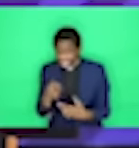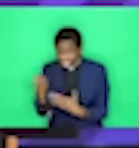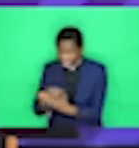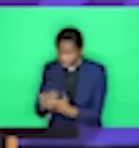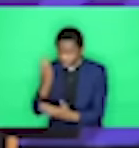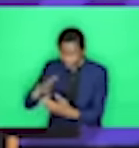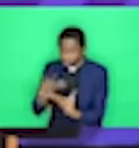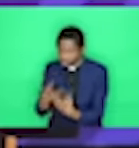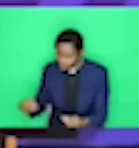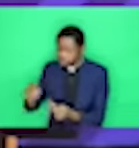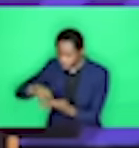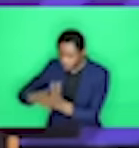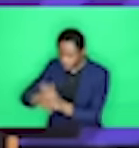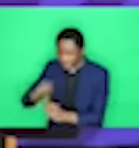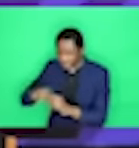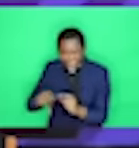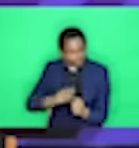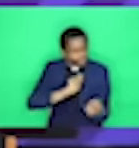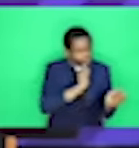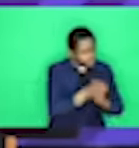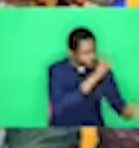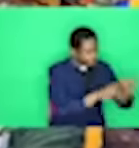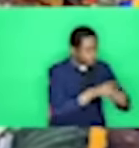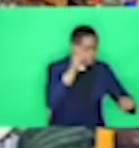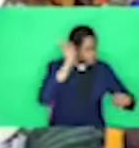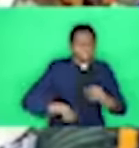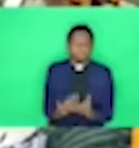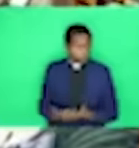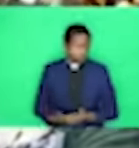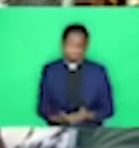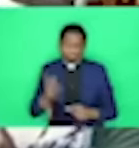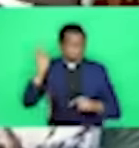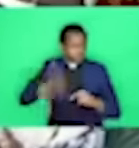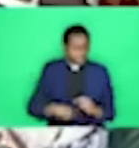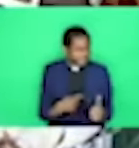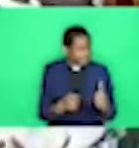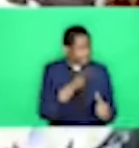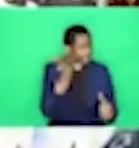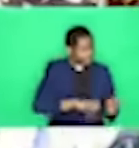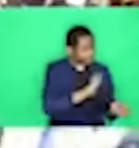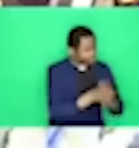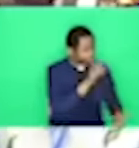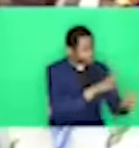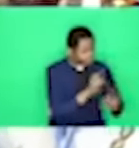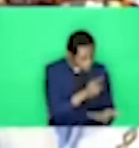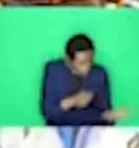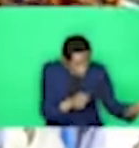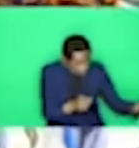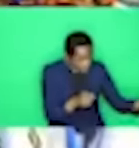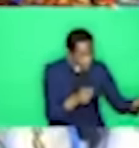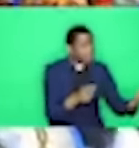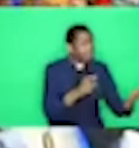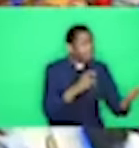sansoa o mama na brabo edeba ntuba na opese odi o man no sika semesiye no wanhwe o man na brabo soa wanhwe